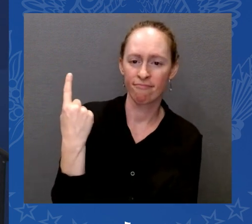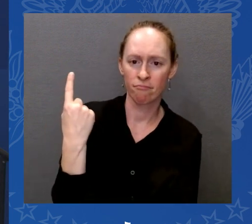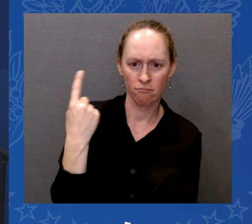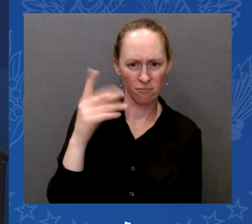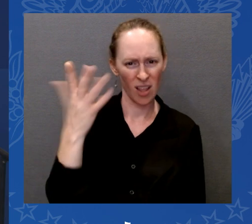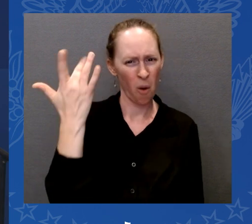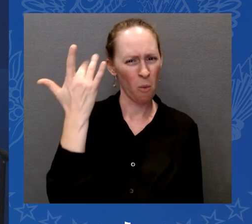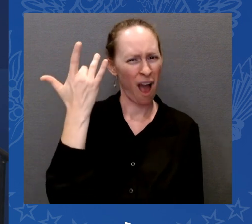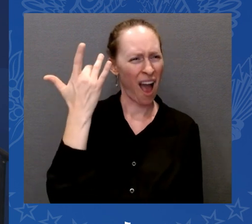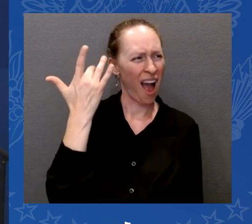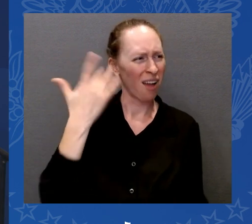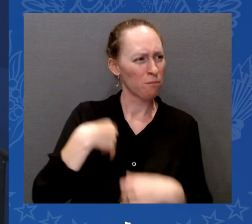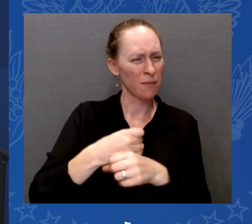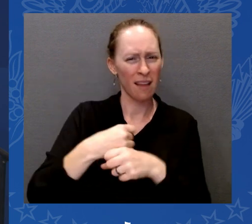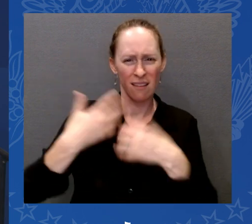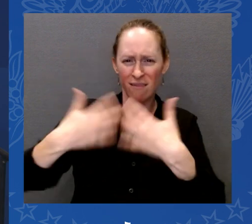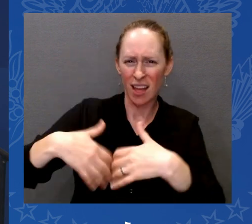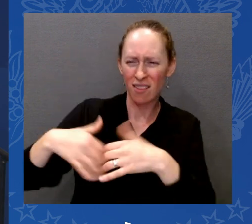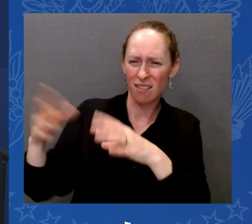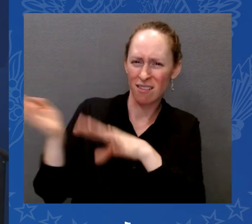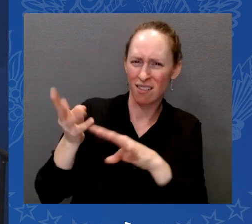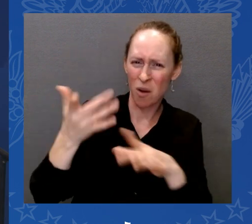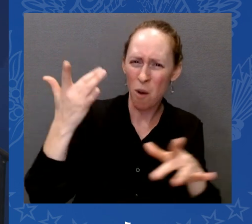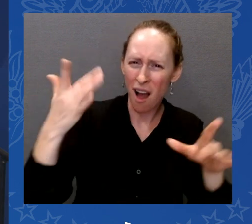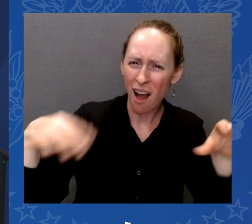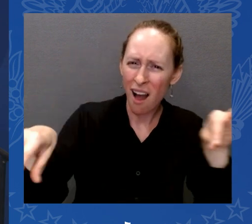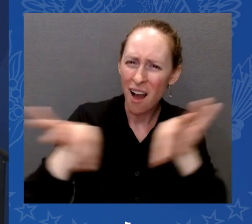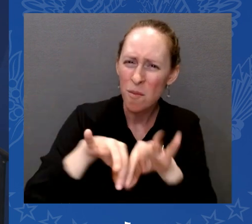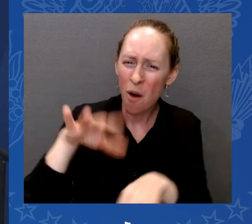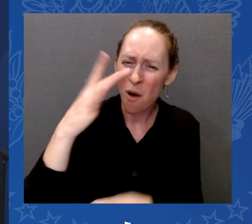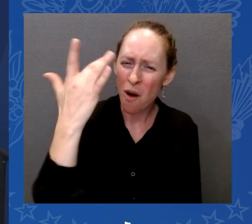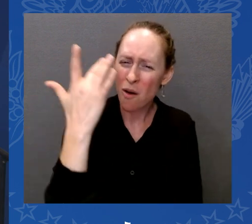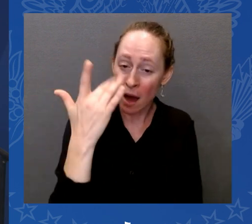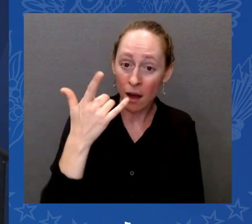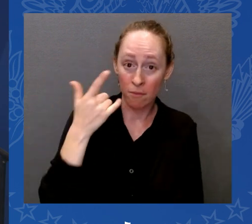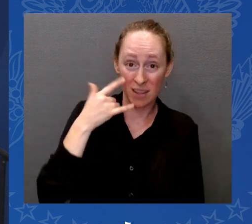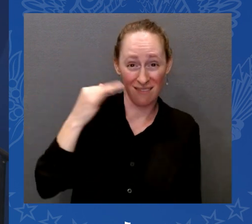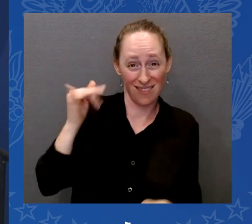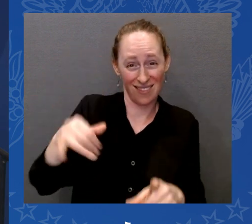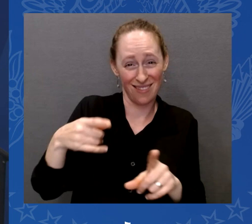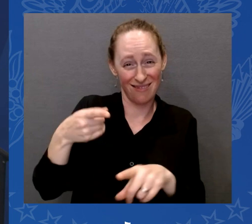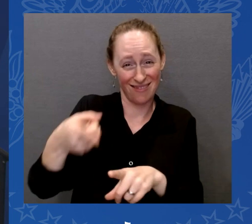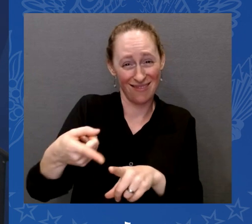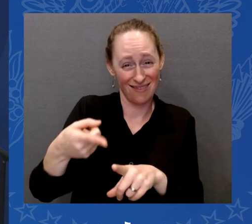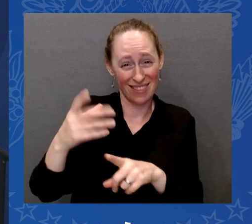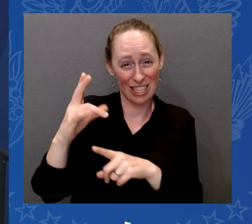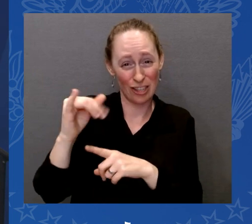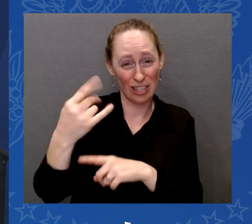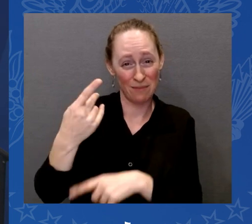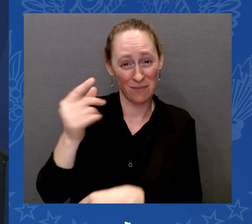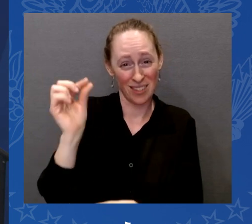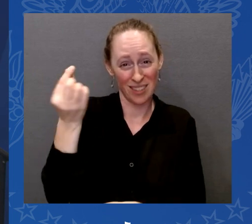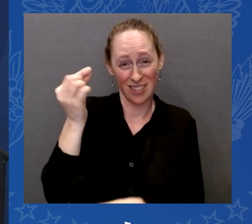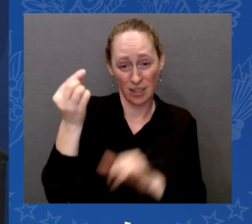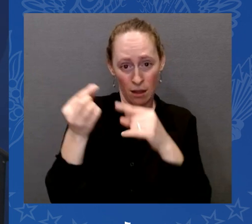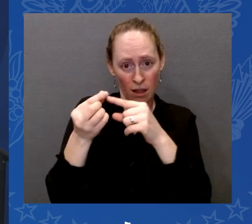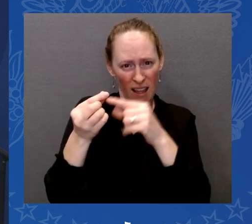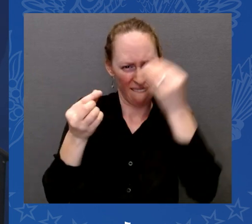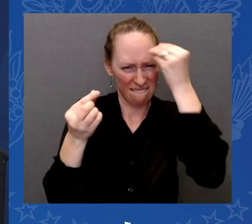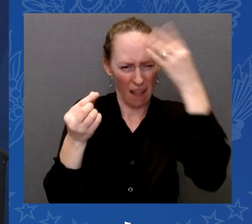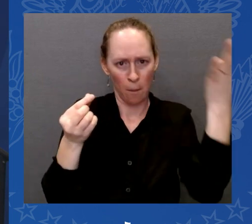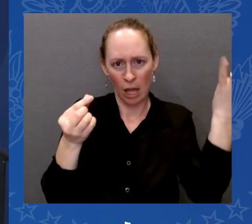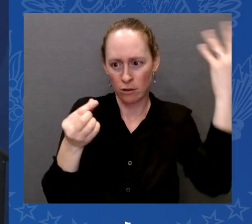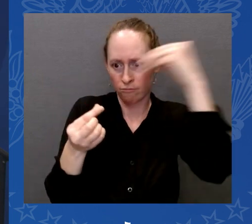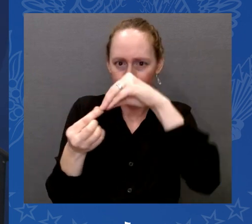memory chips, handle the information that makes modern computing so valuable. The data required for